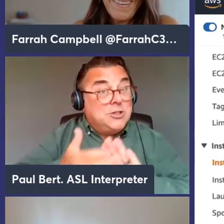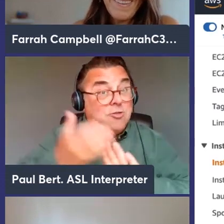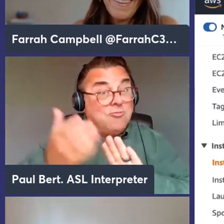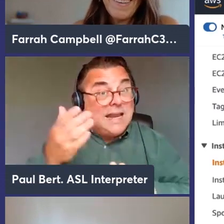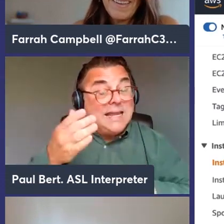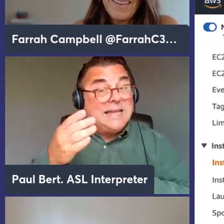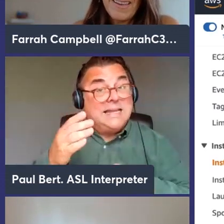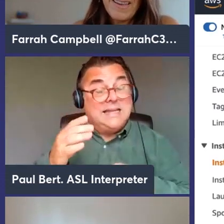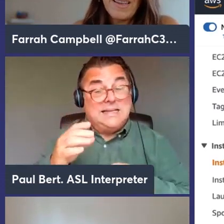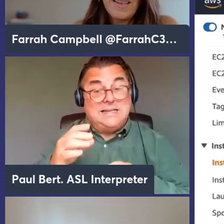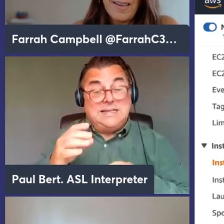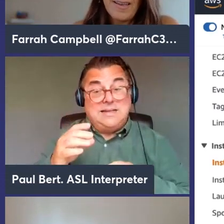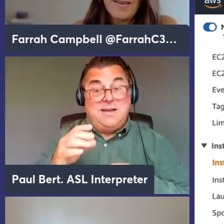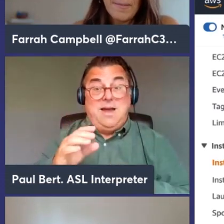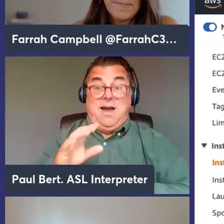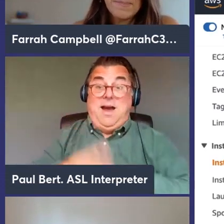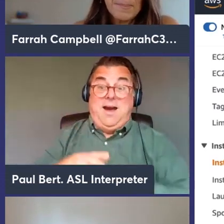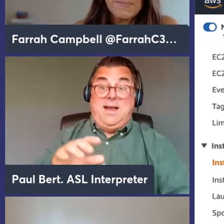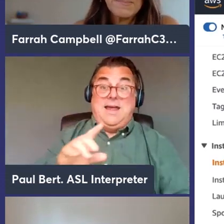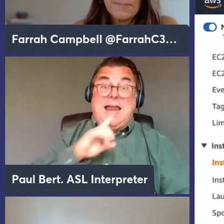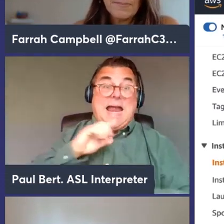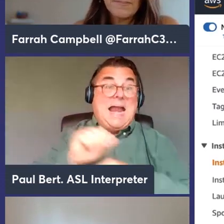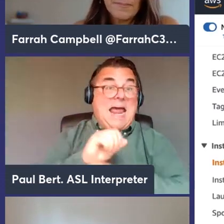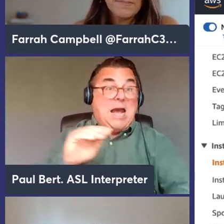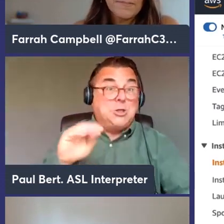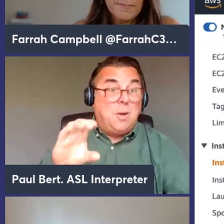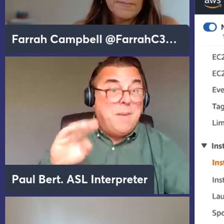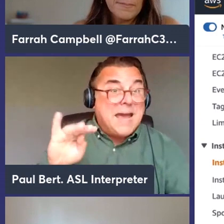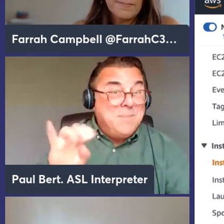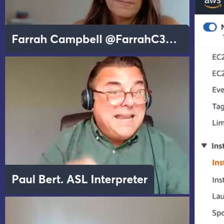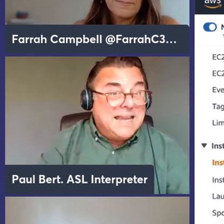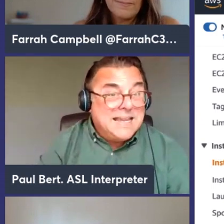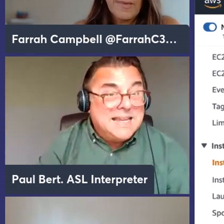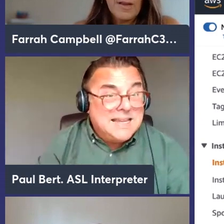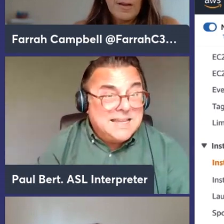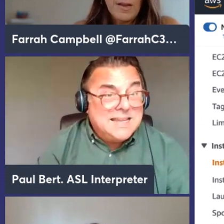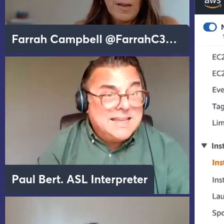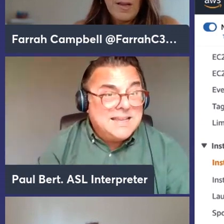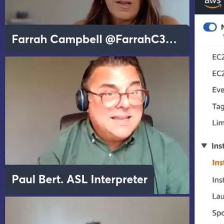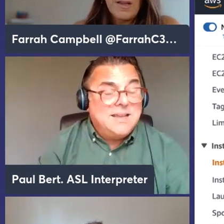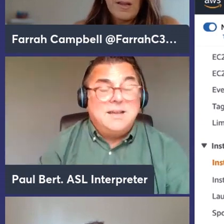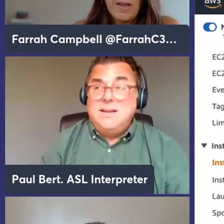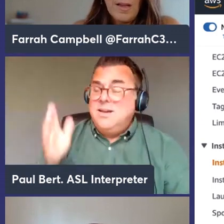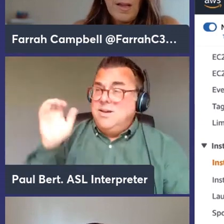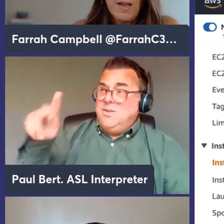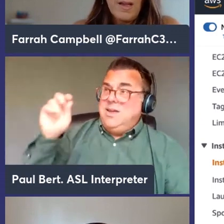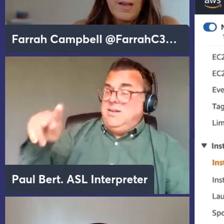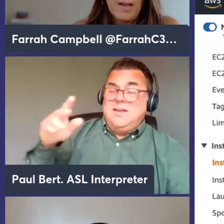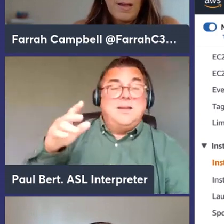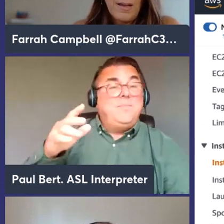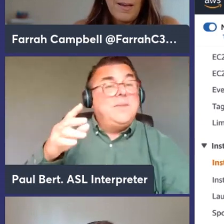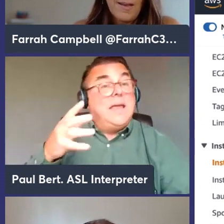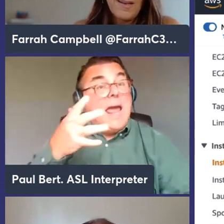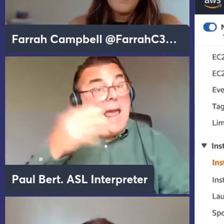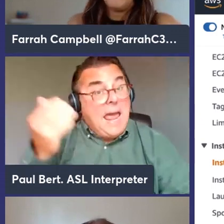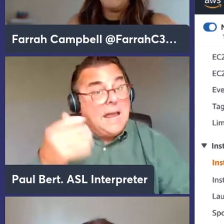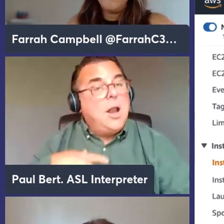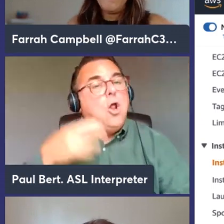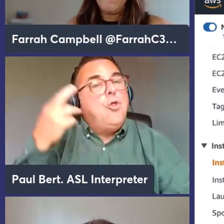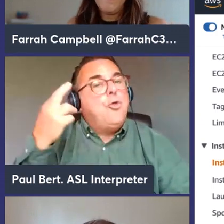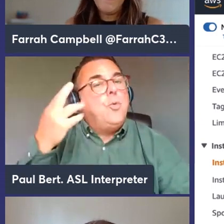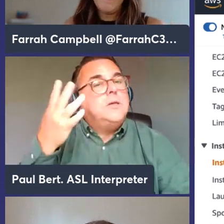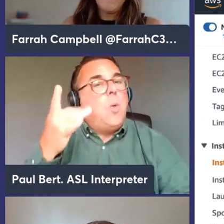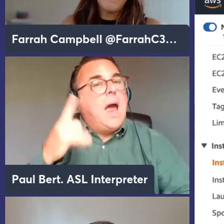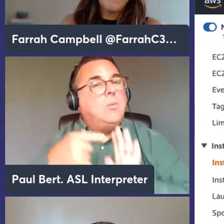on a Mac Mini. Okay. Right. So, and so the reason we